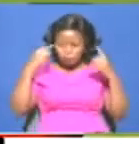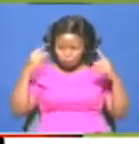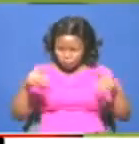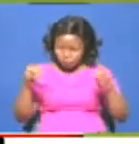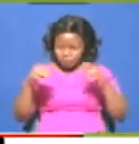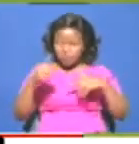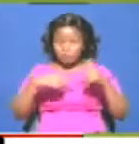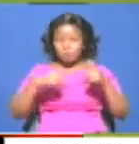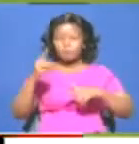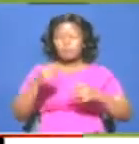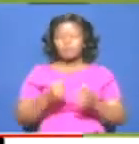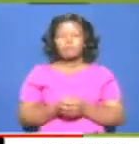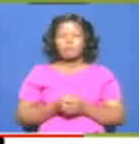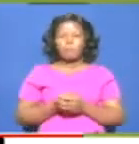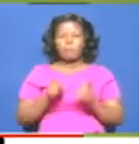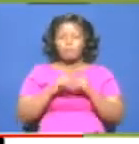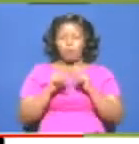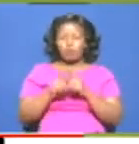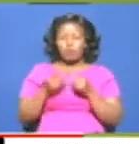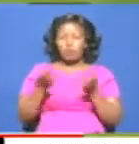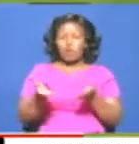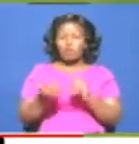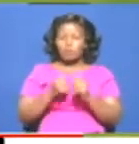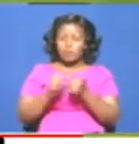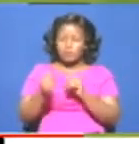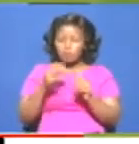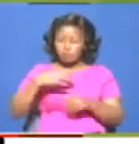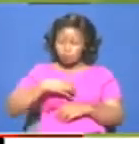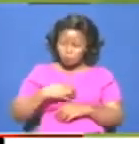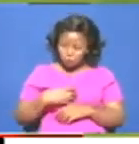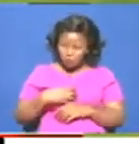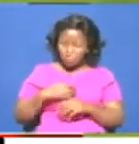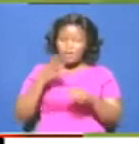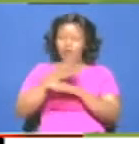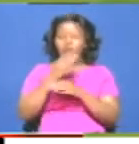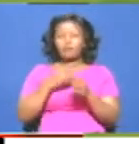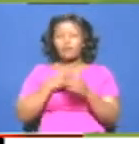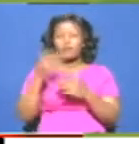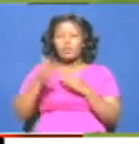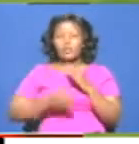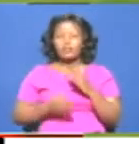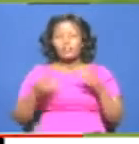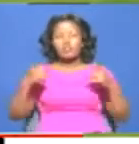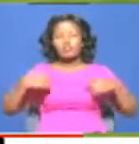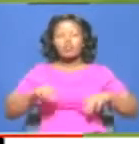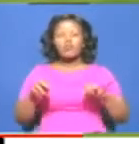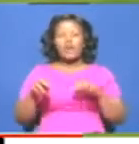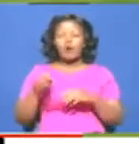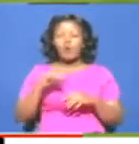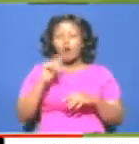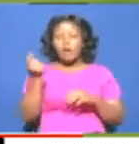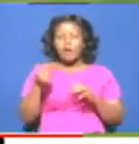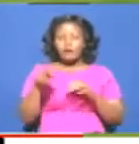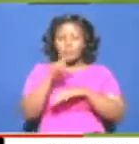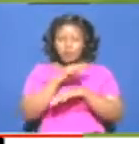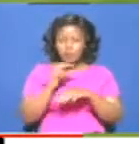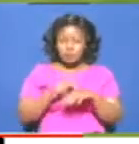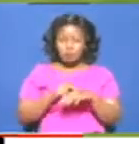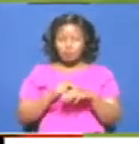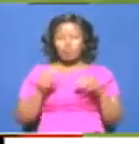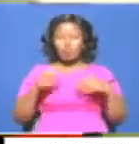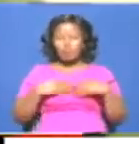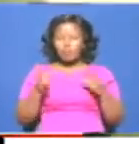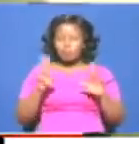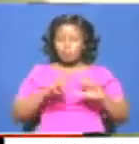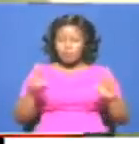flight is set to take a break after this weekend's matches to allow the national team Harambee Stars prepare for their two remaining 2022 FIFA